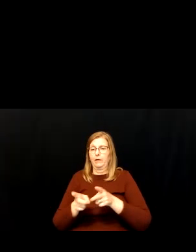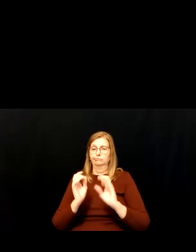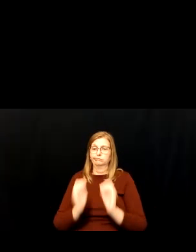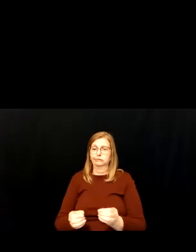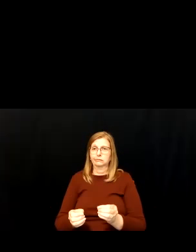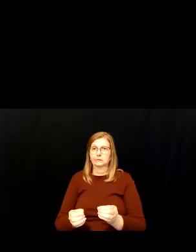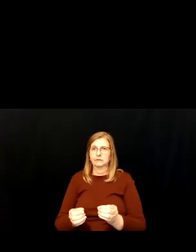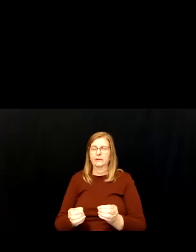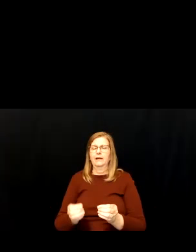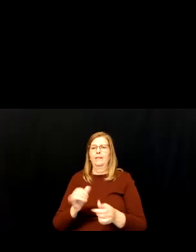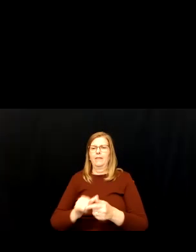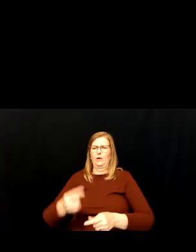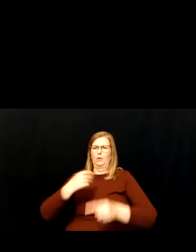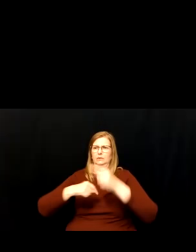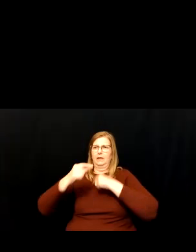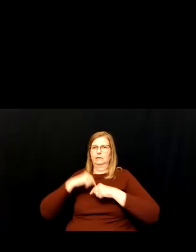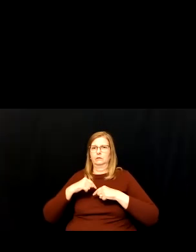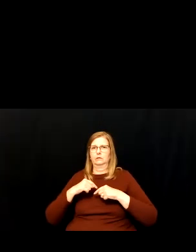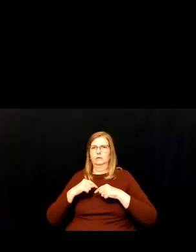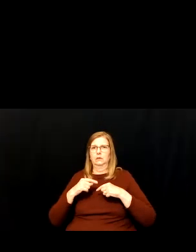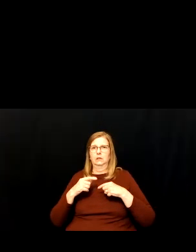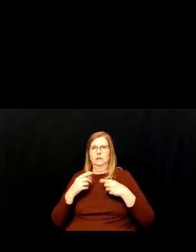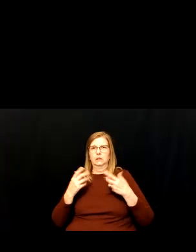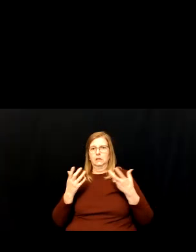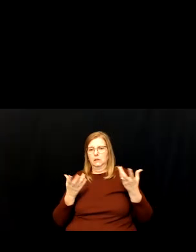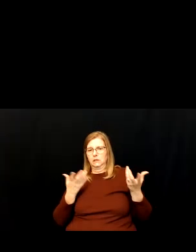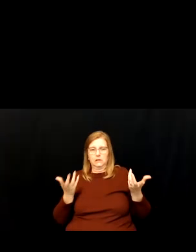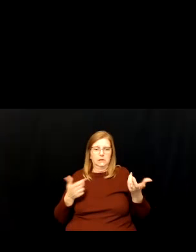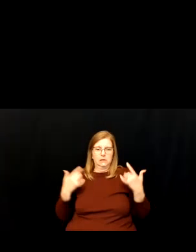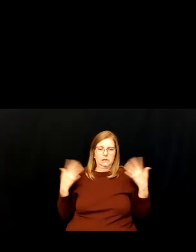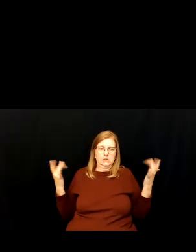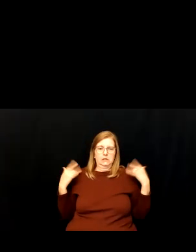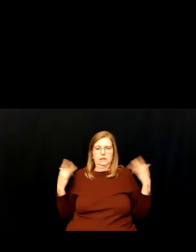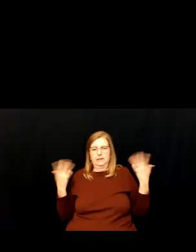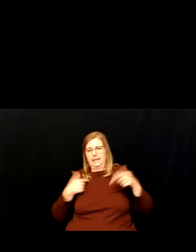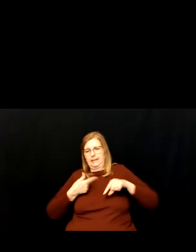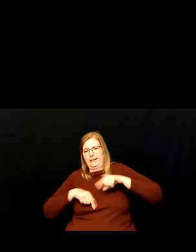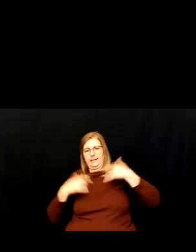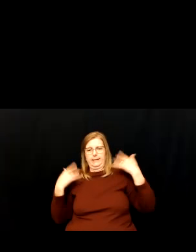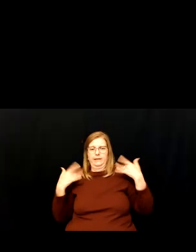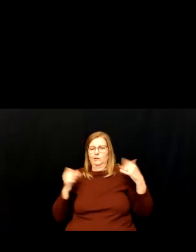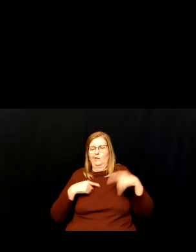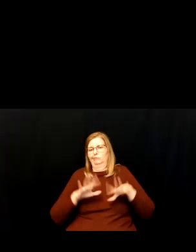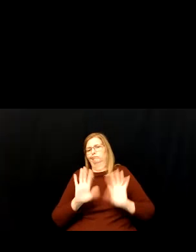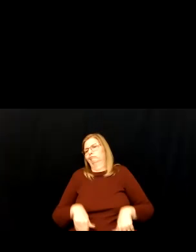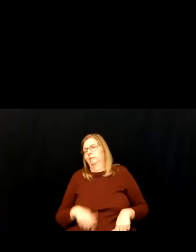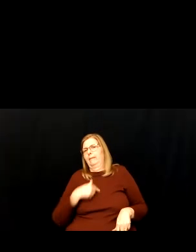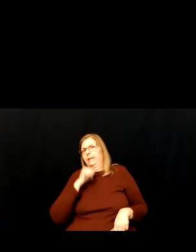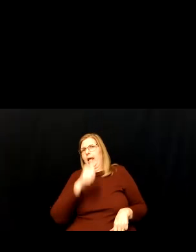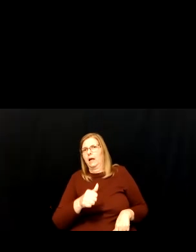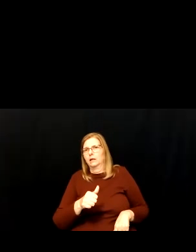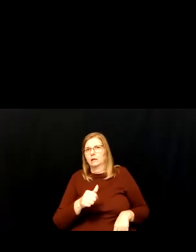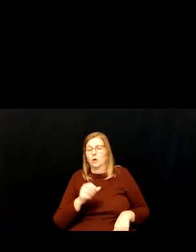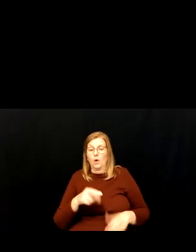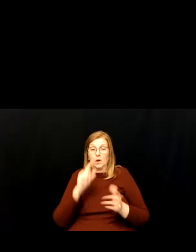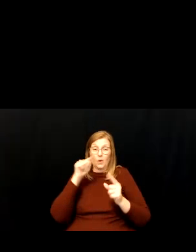That goes back to the, you know what, I don't know, I can't possibly do it, and so I'm not going to. Or saying, here's a goal, but